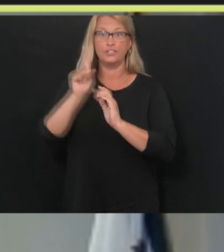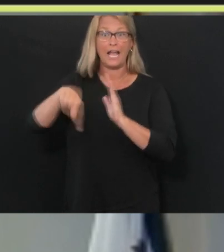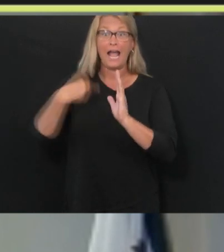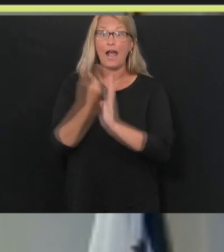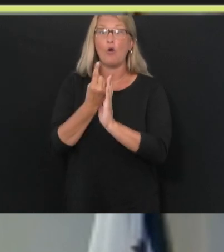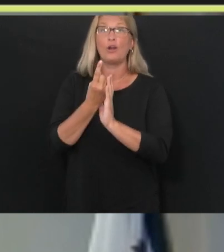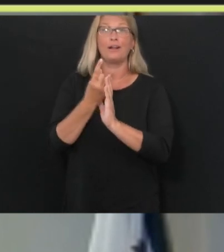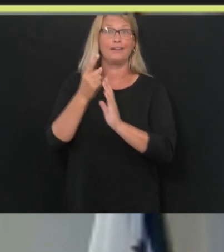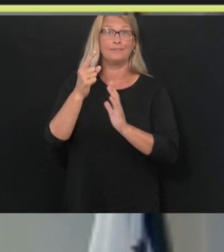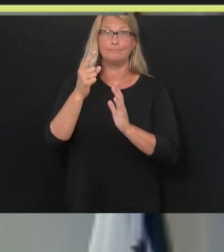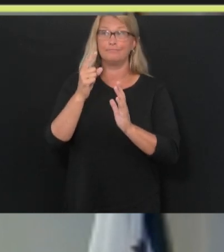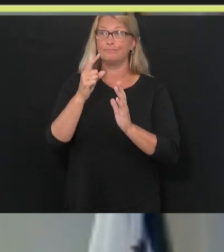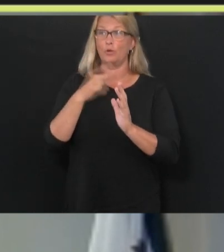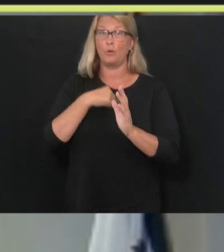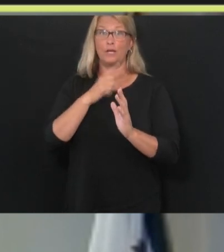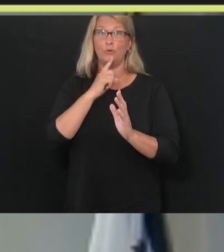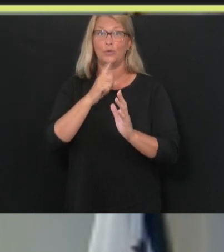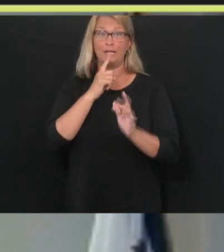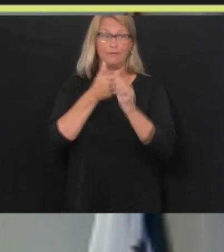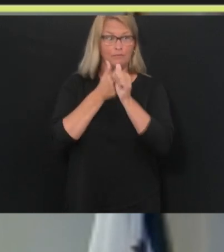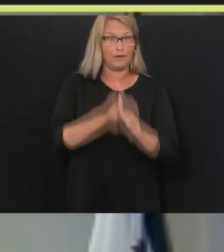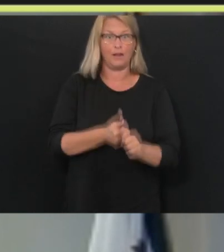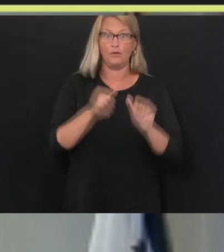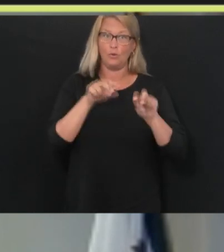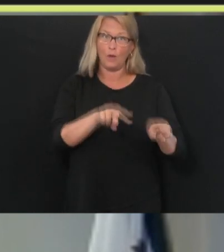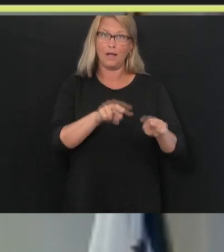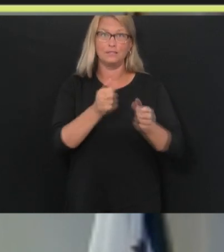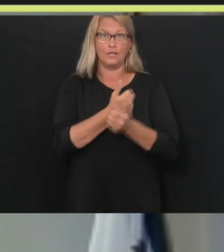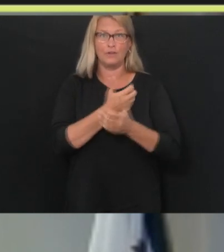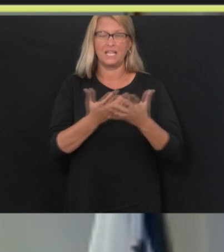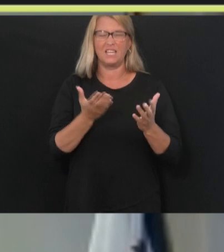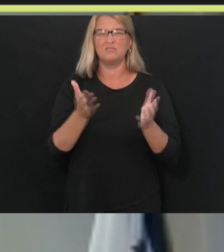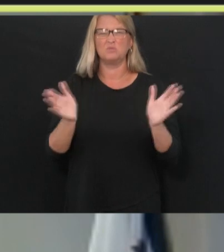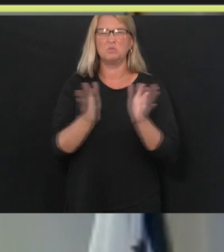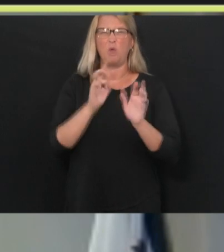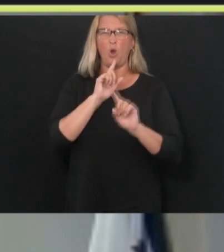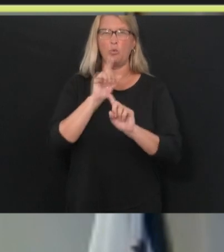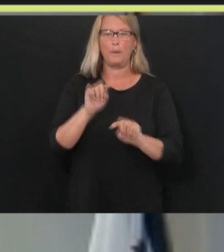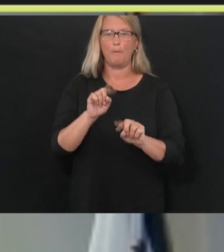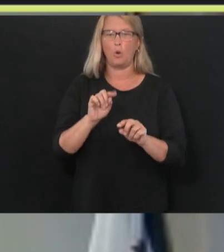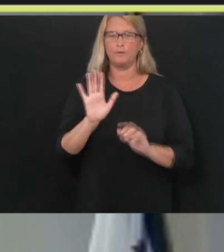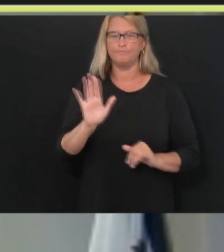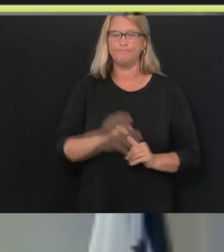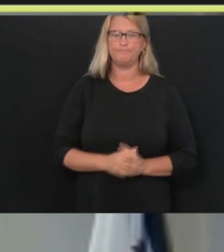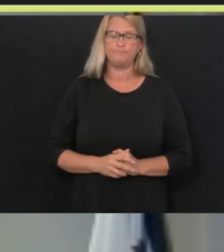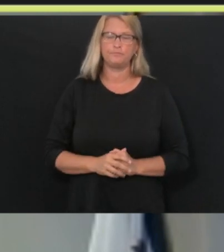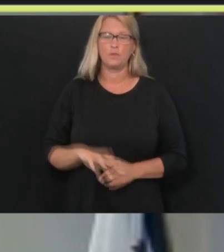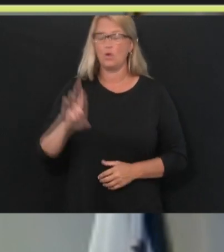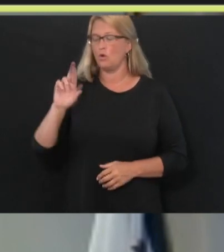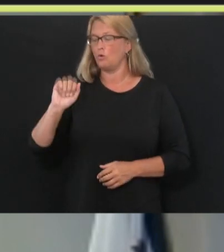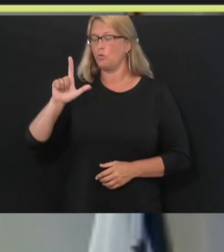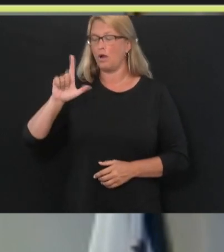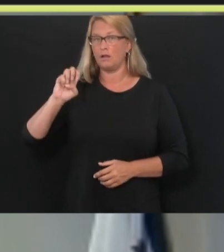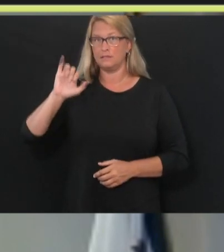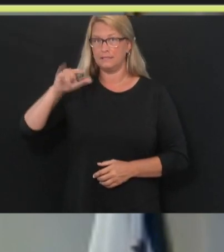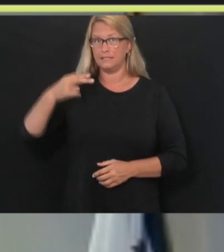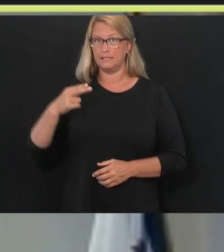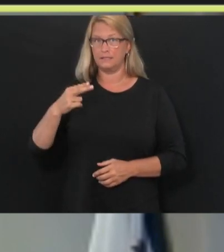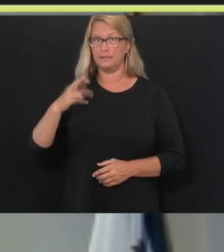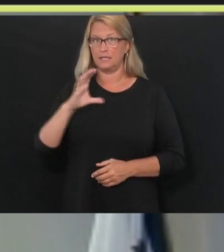are staying on top of these and following these, so we wanted to give a little report on where we are. Raleigh County, we have